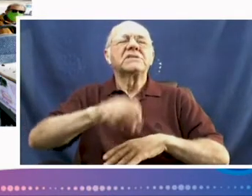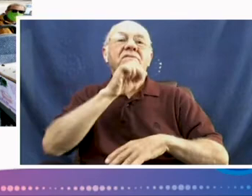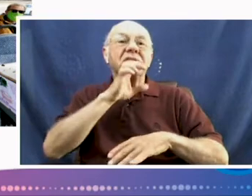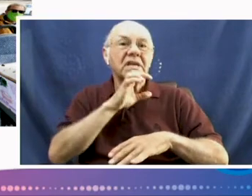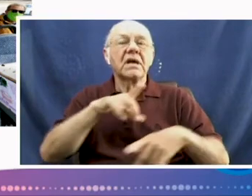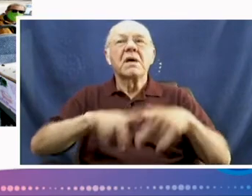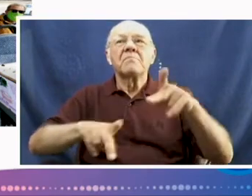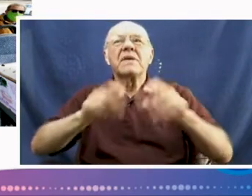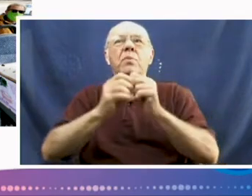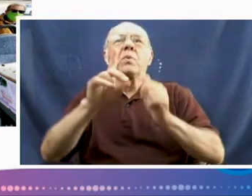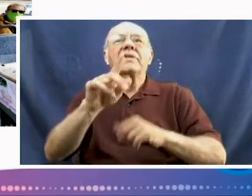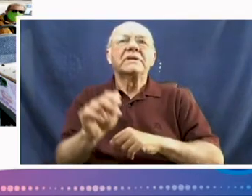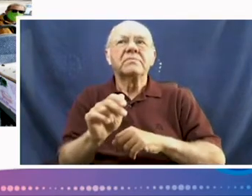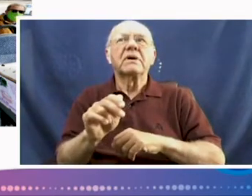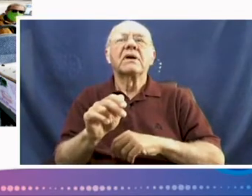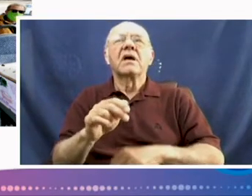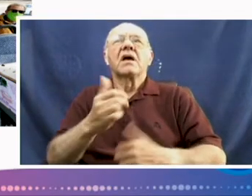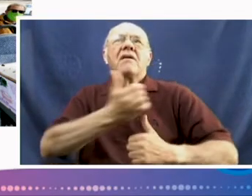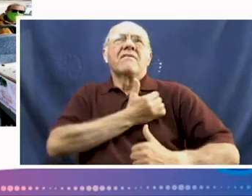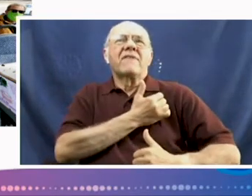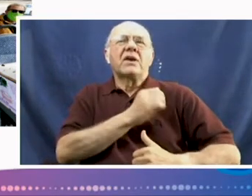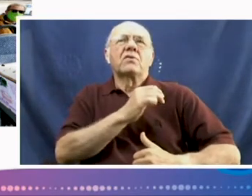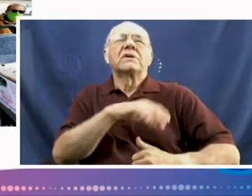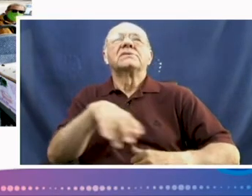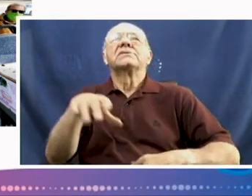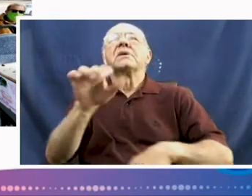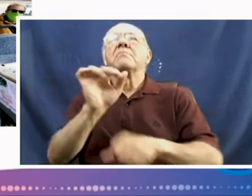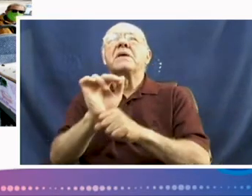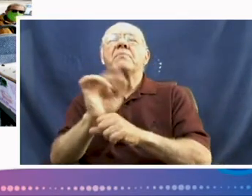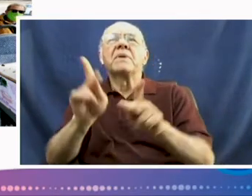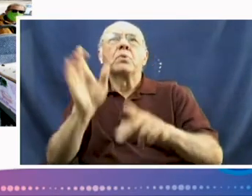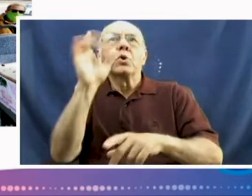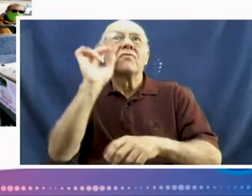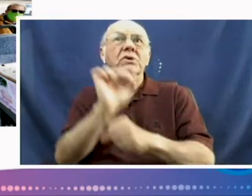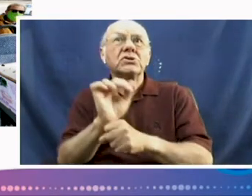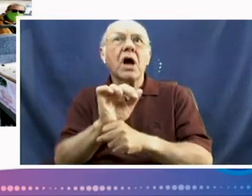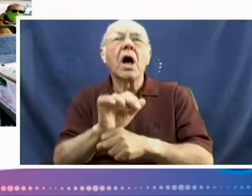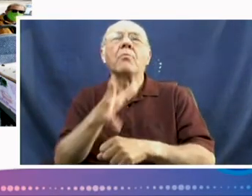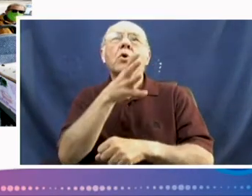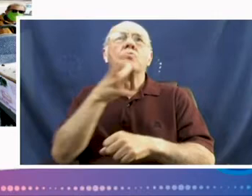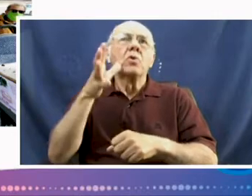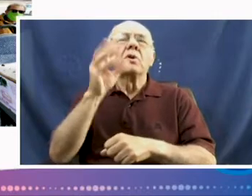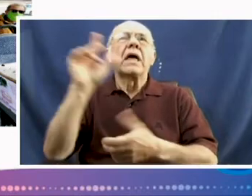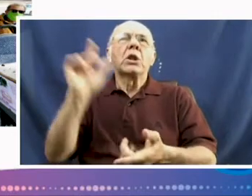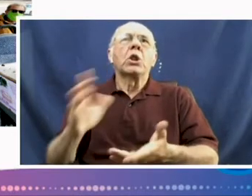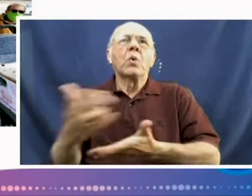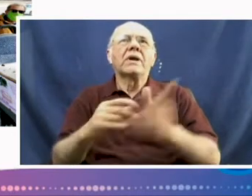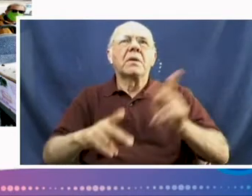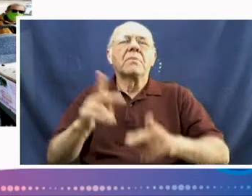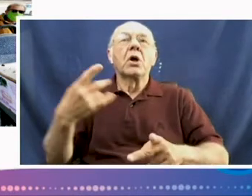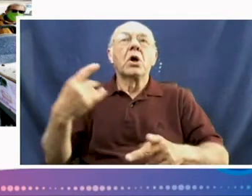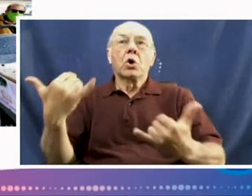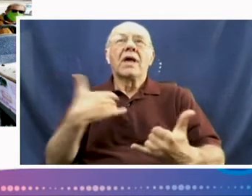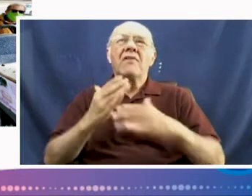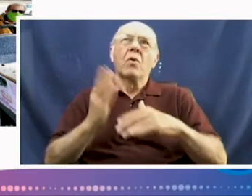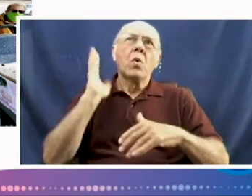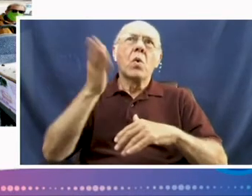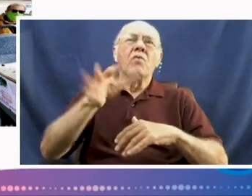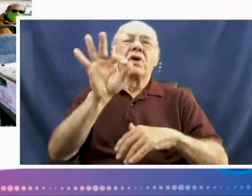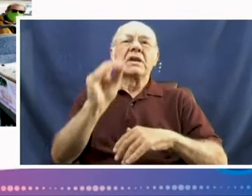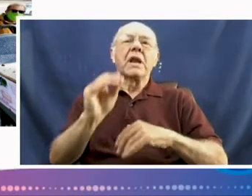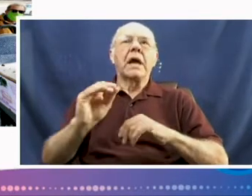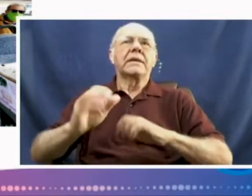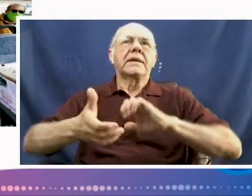disabilities, veterans, job seekers, rural and low-income residents. Currently, we have over 90 partnerships around the